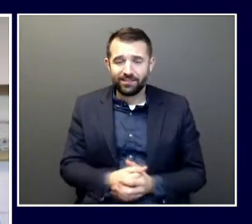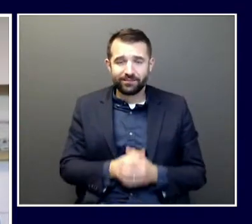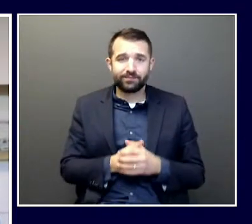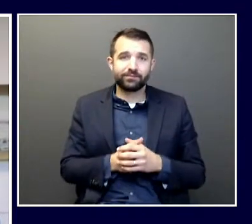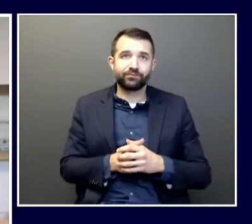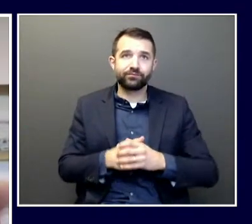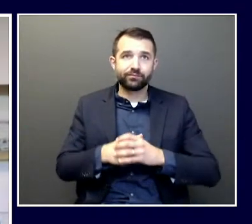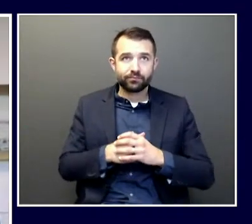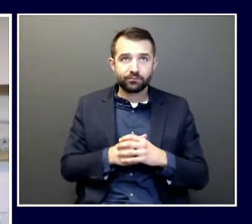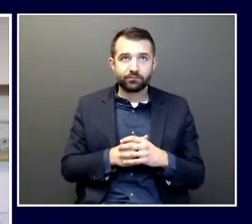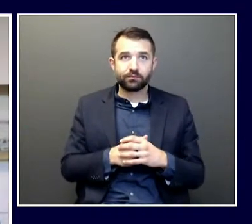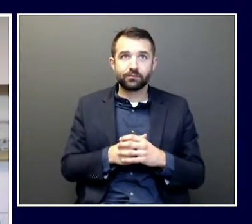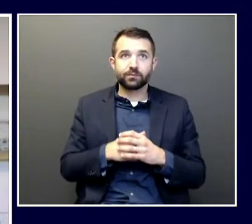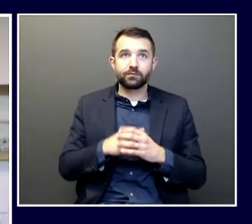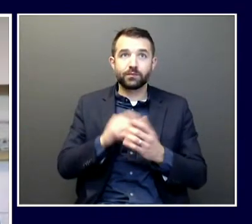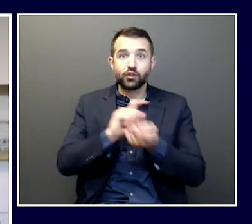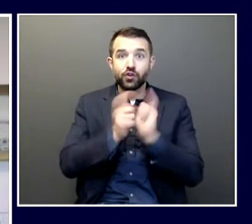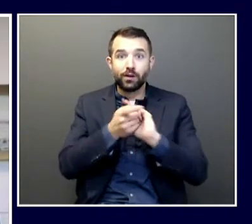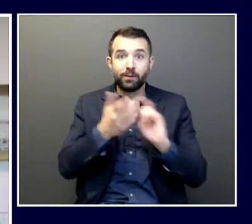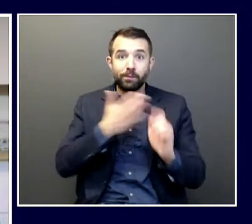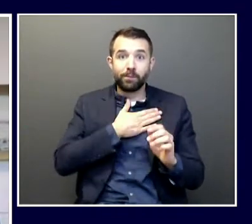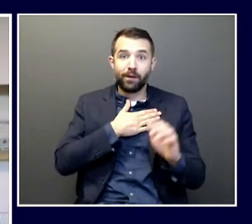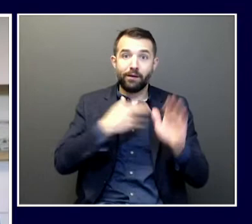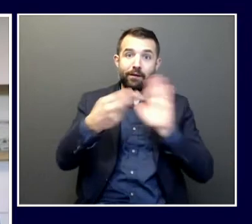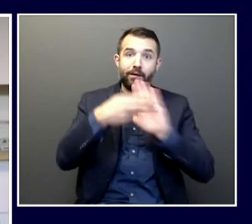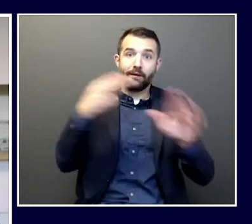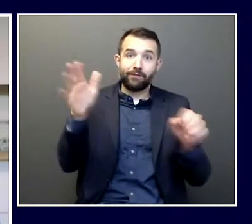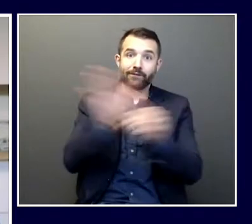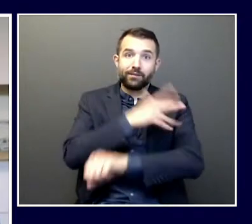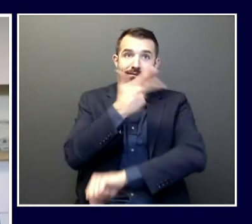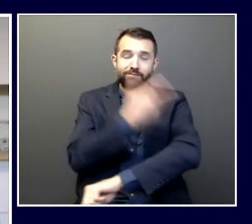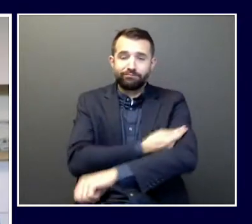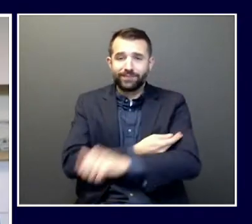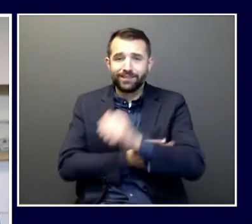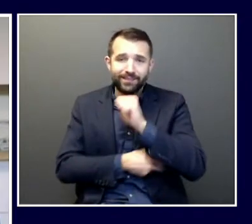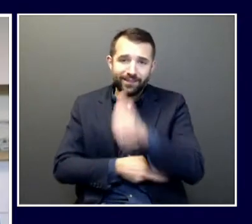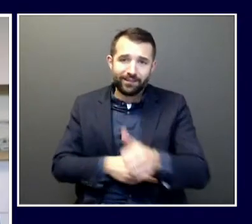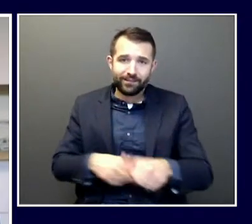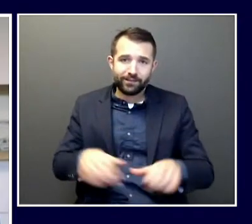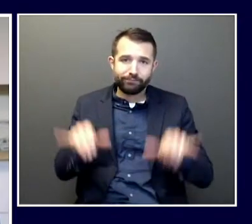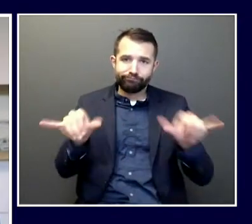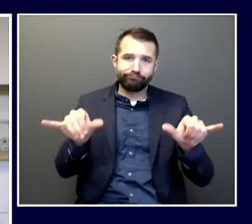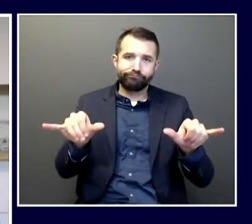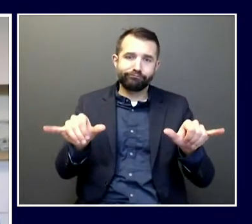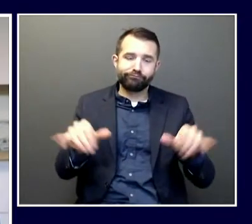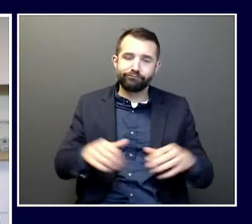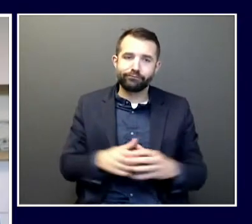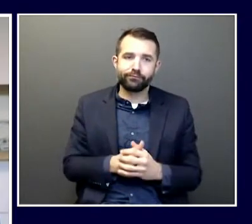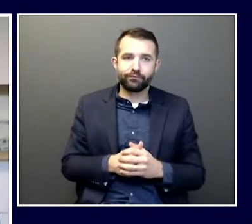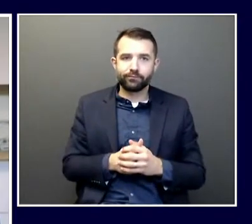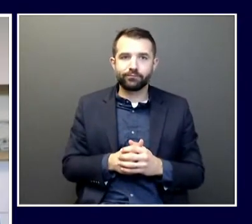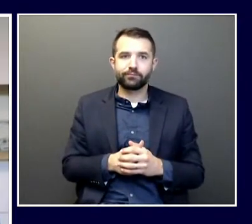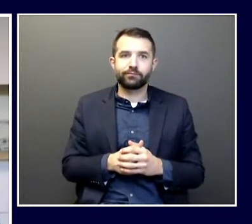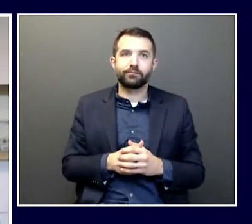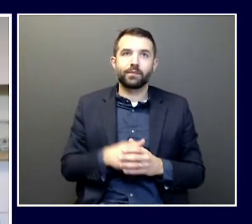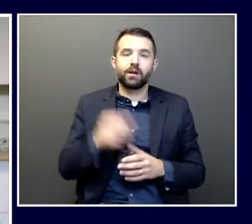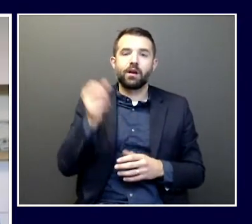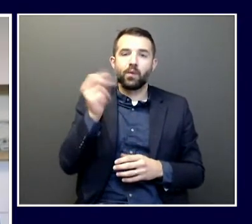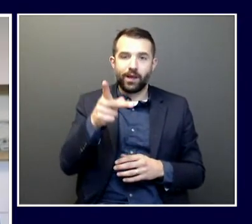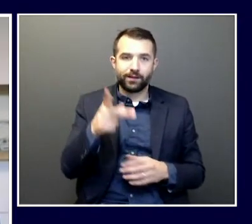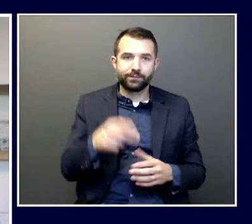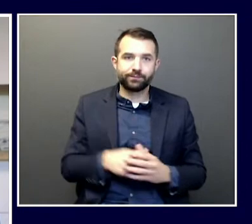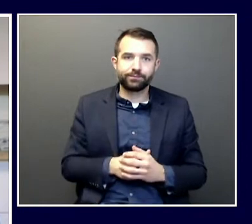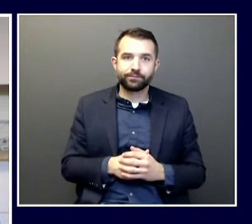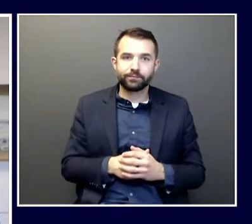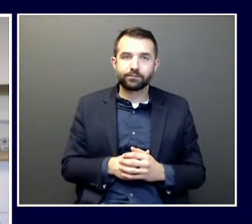we think about that term fully vaccinated. Not at this time. Okay. And second question,